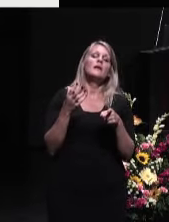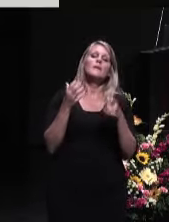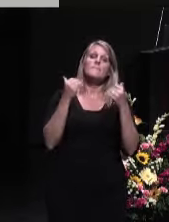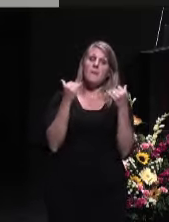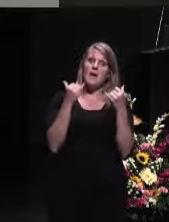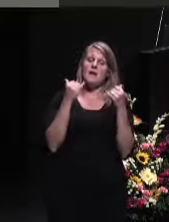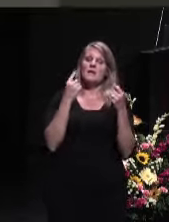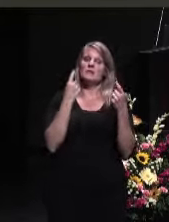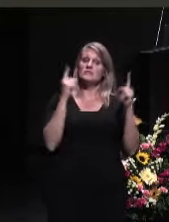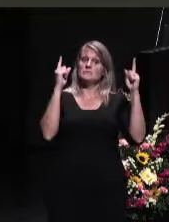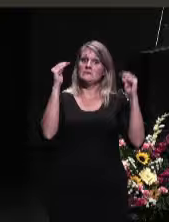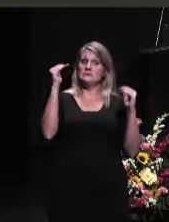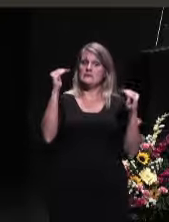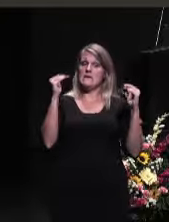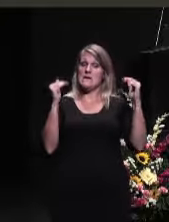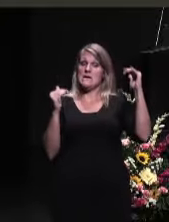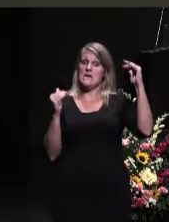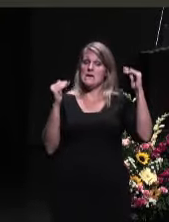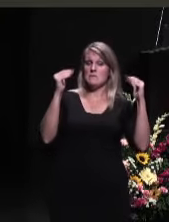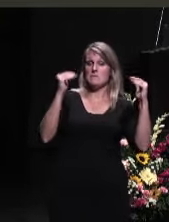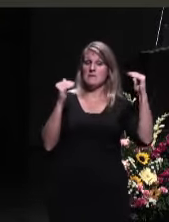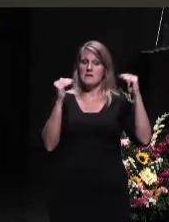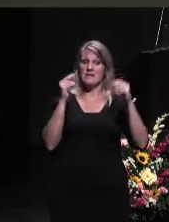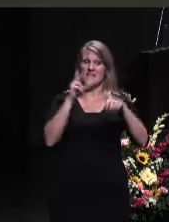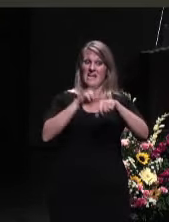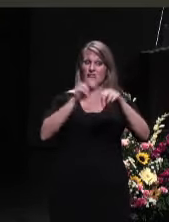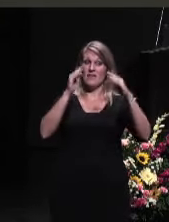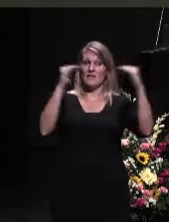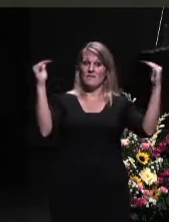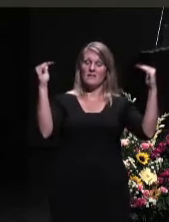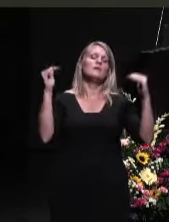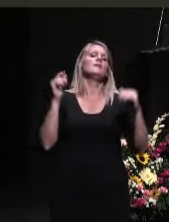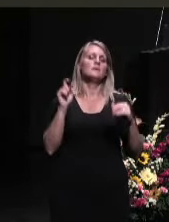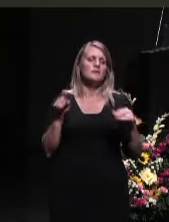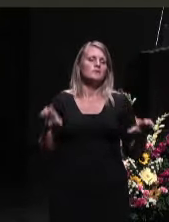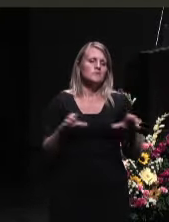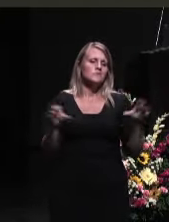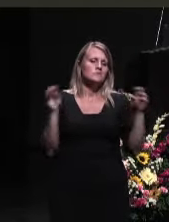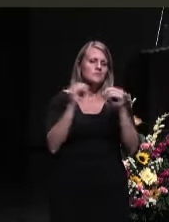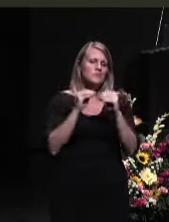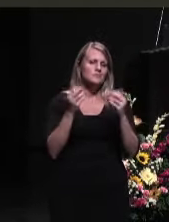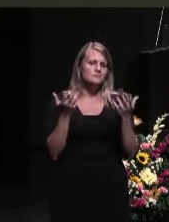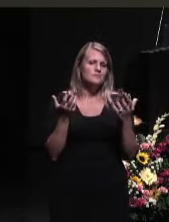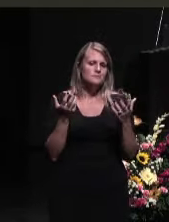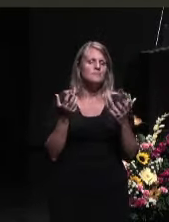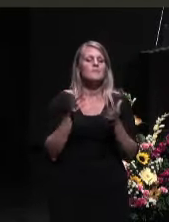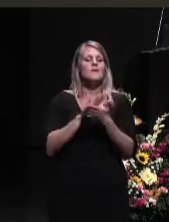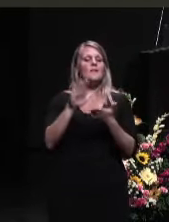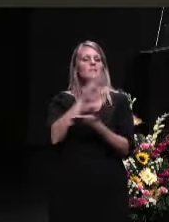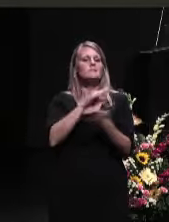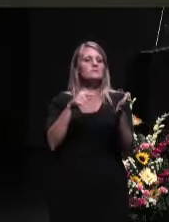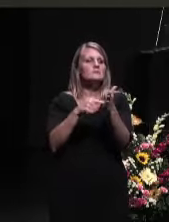We are doing more, but we need to do more. College debt, take a guess at what the college debt is today. Some of you might know.